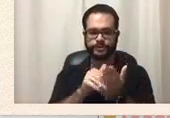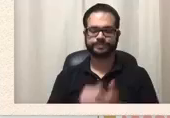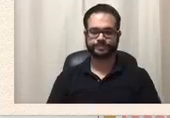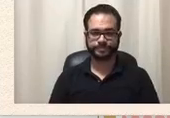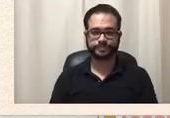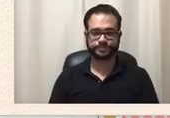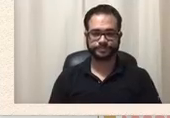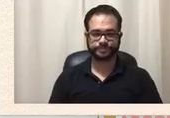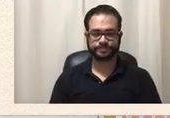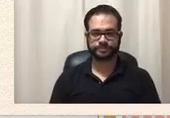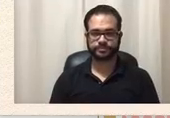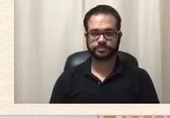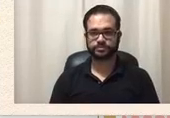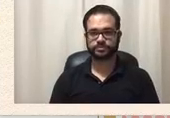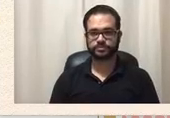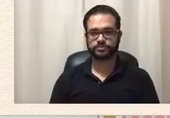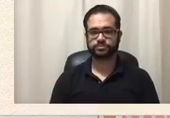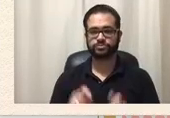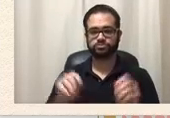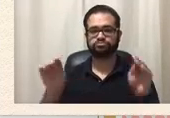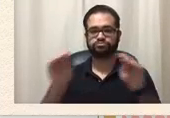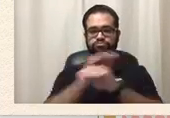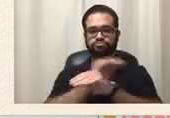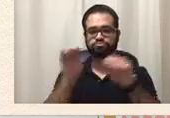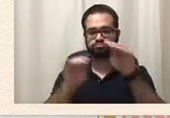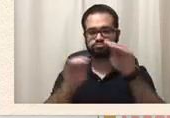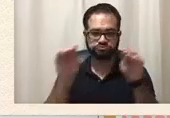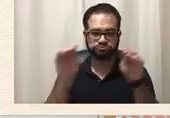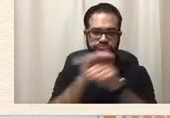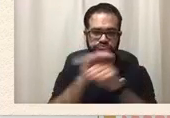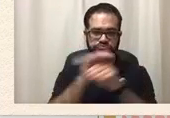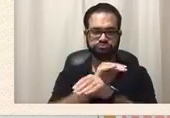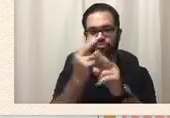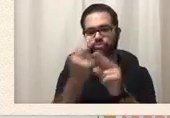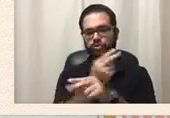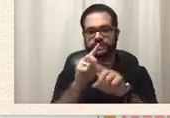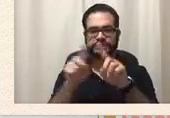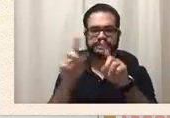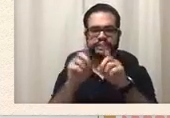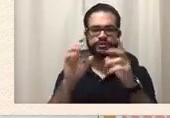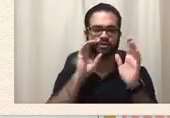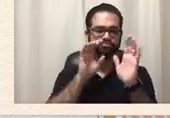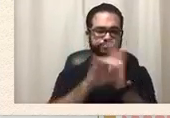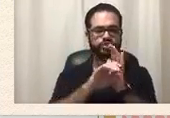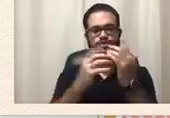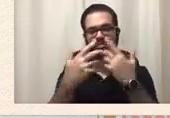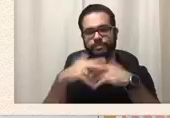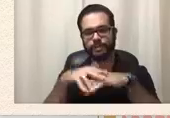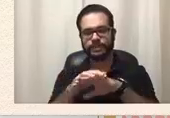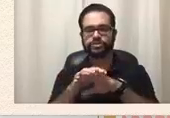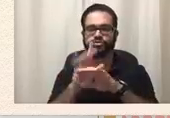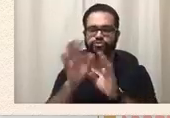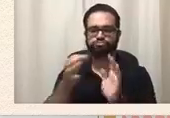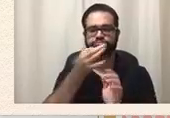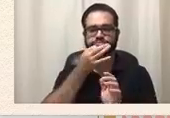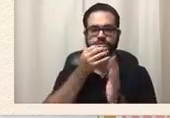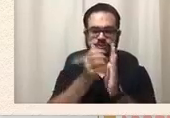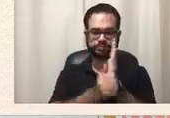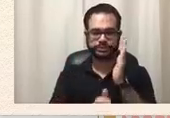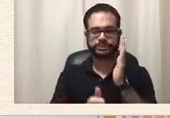Velcro. You can switch out this activity using different digraphs and blends until you master each and every one of